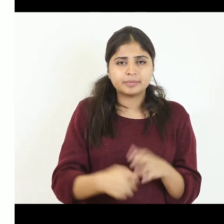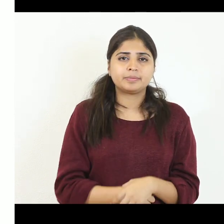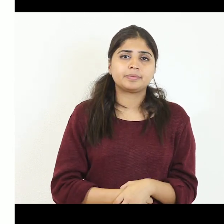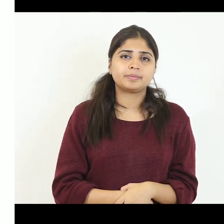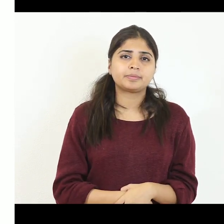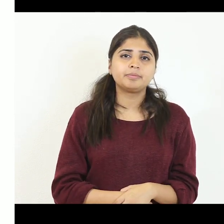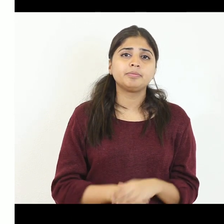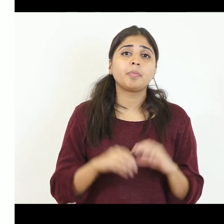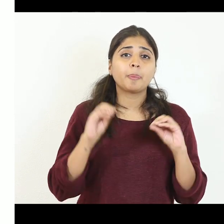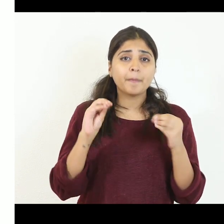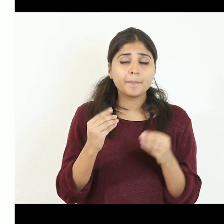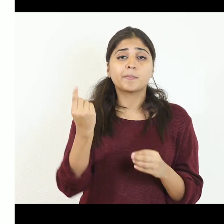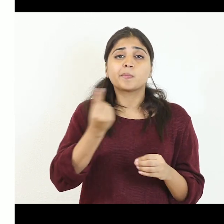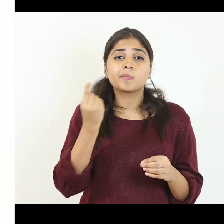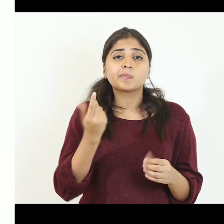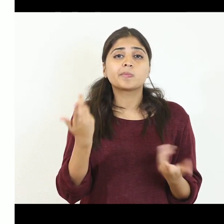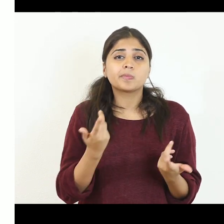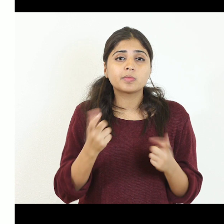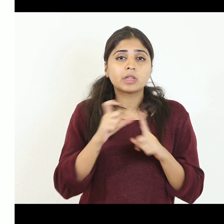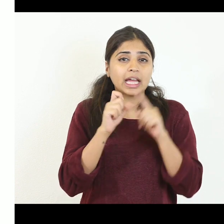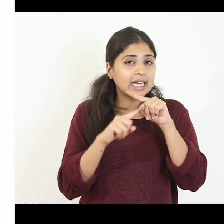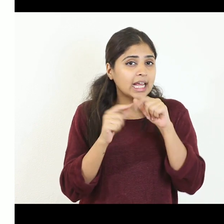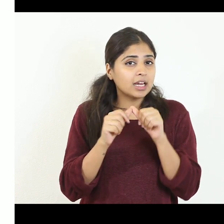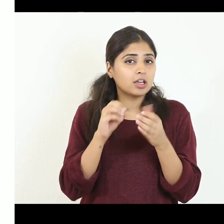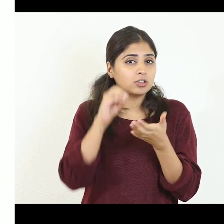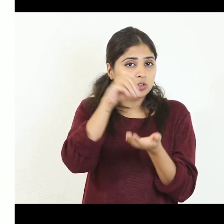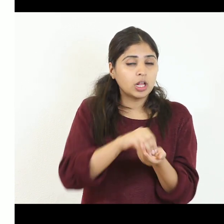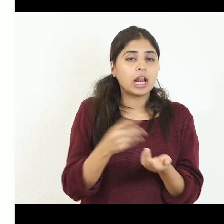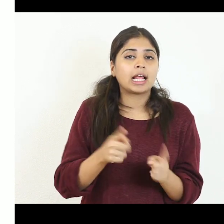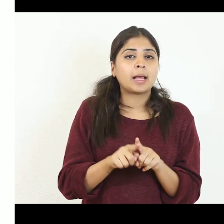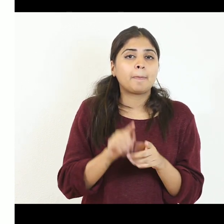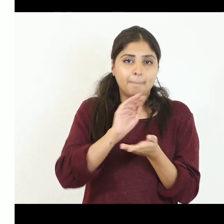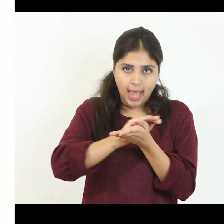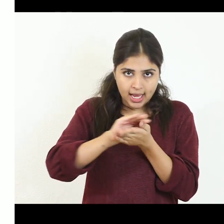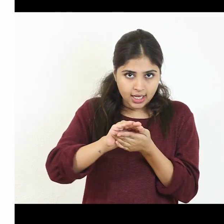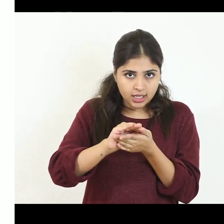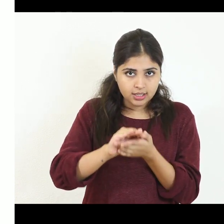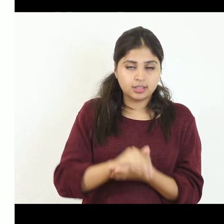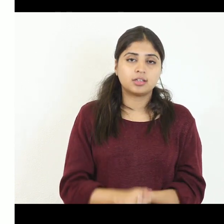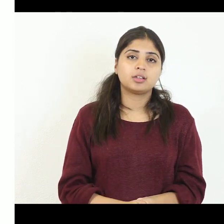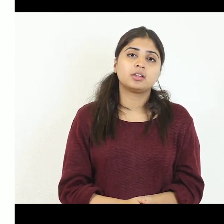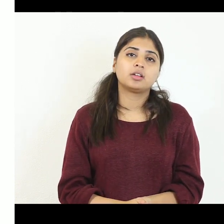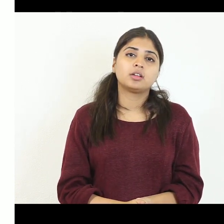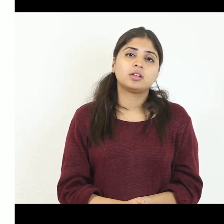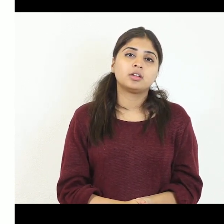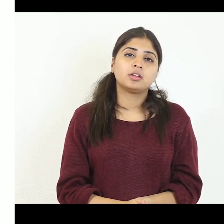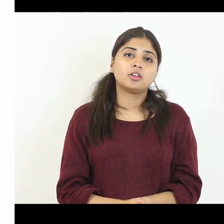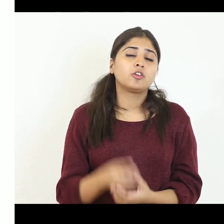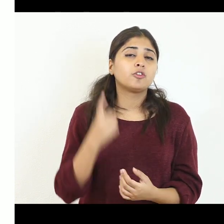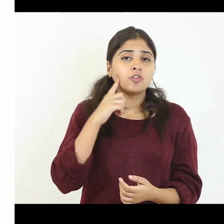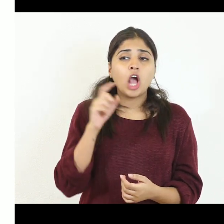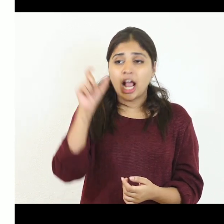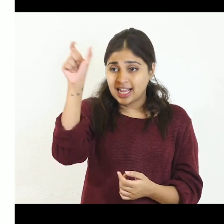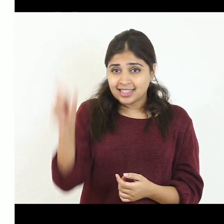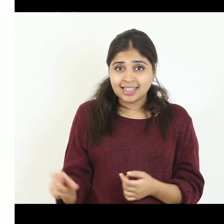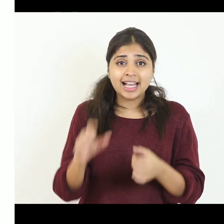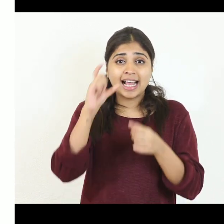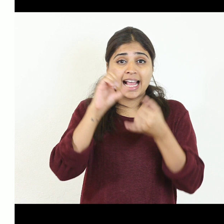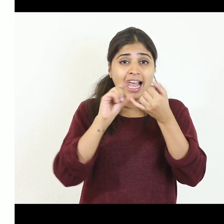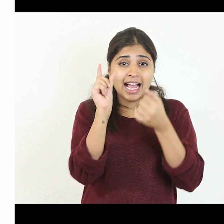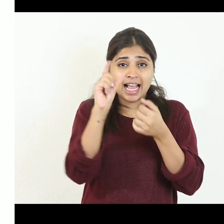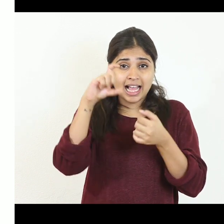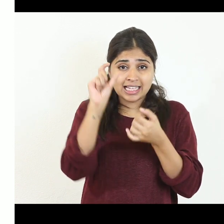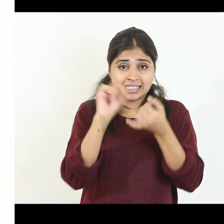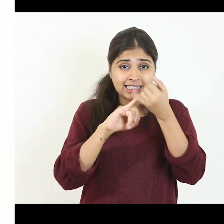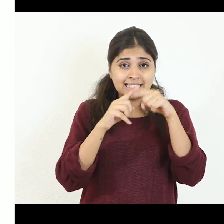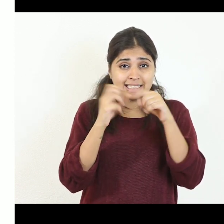Some application of data storage is banking. For customer information,